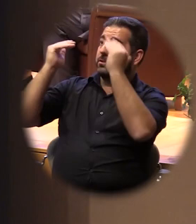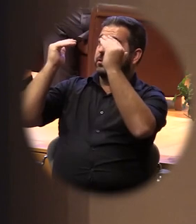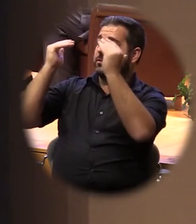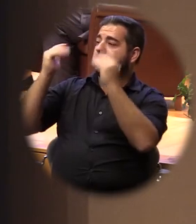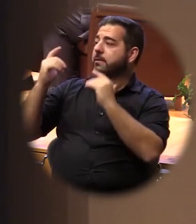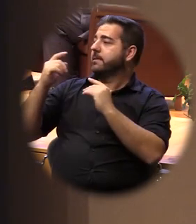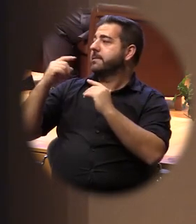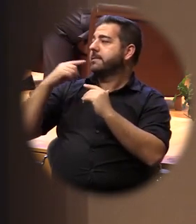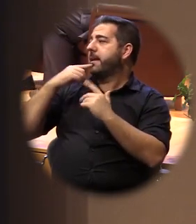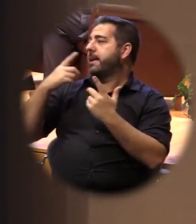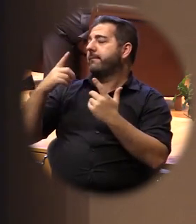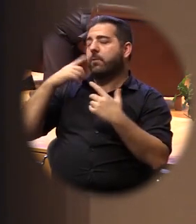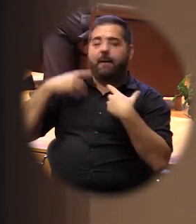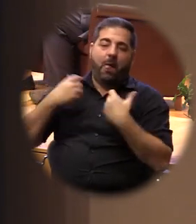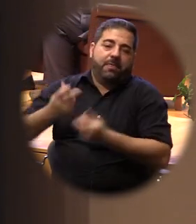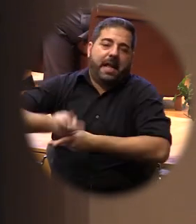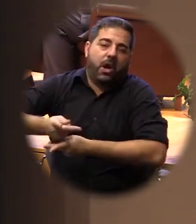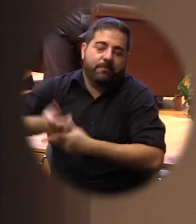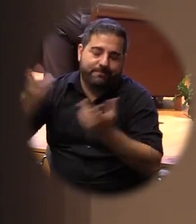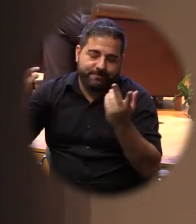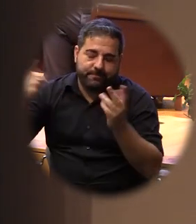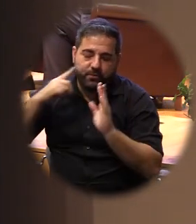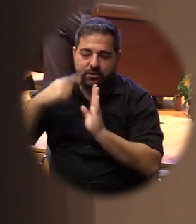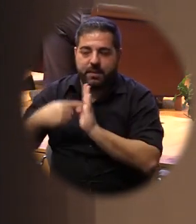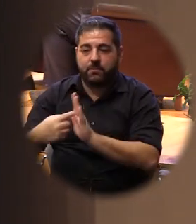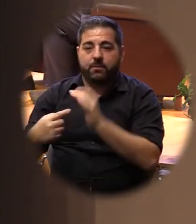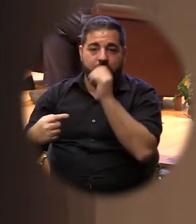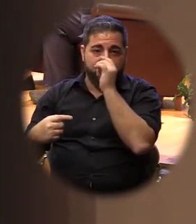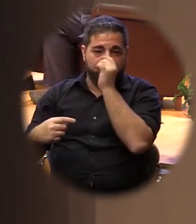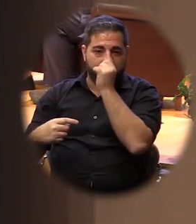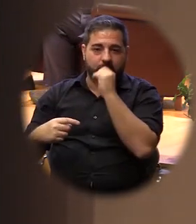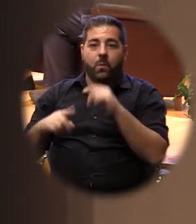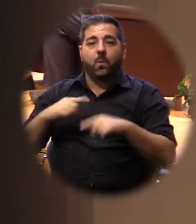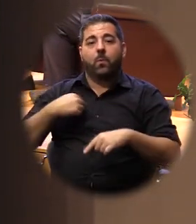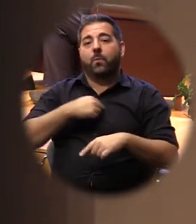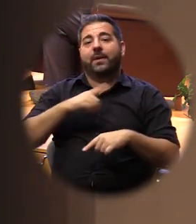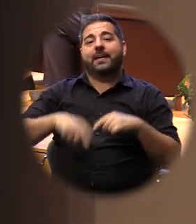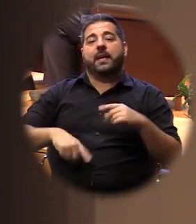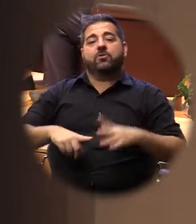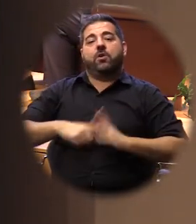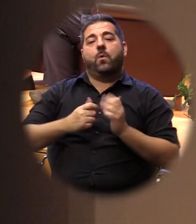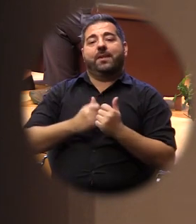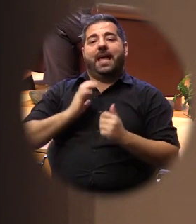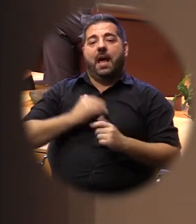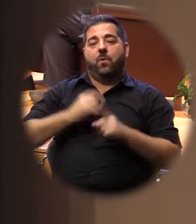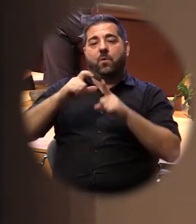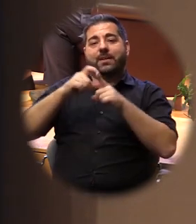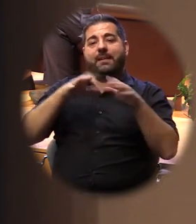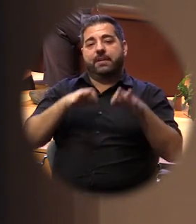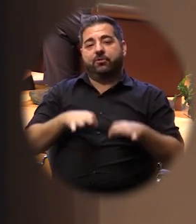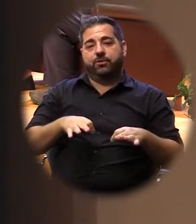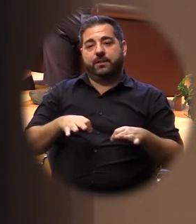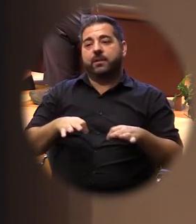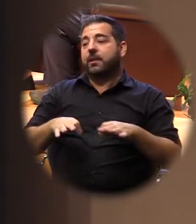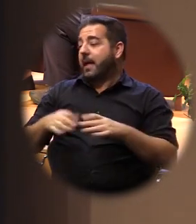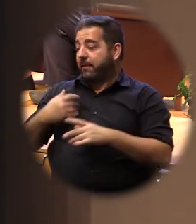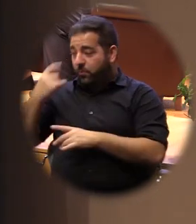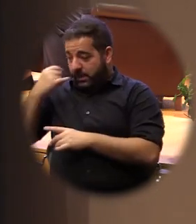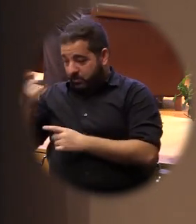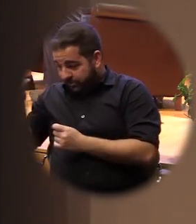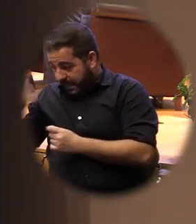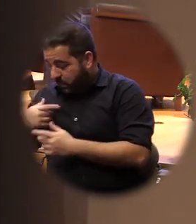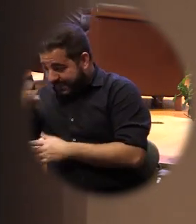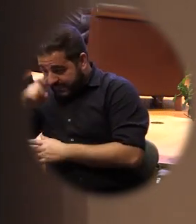say in the context of healthcare, we cannot start with our definitions, which we derive from sea urchins and fruit flies and